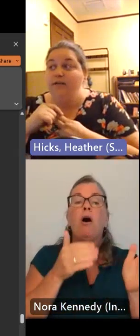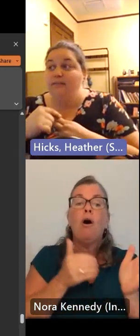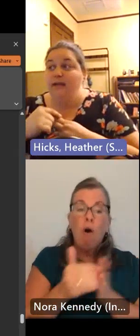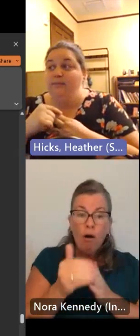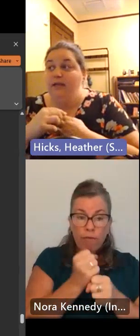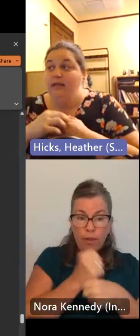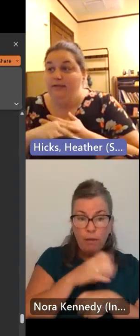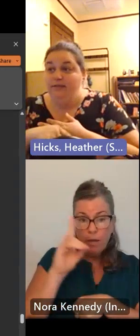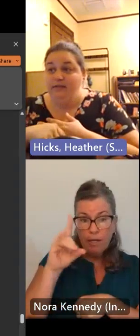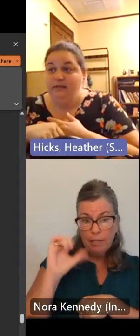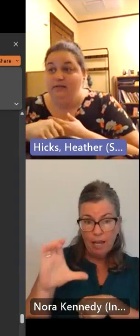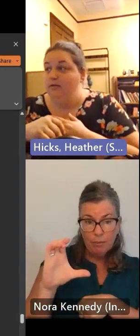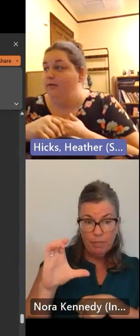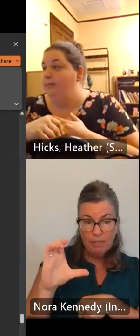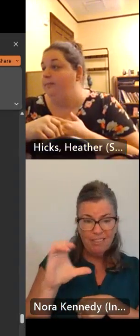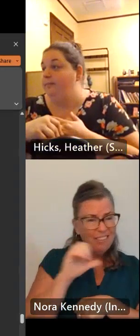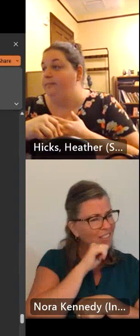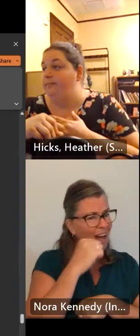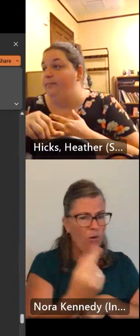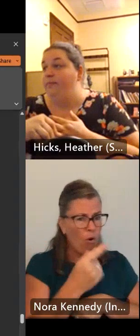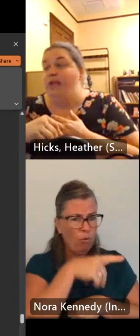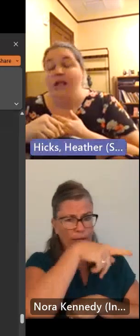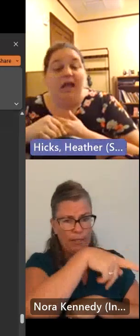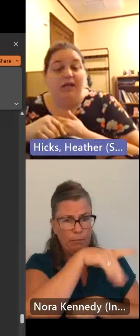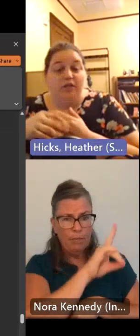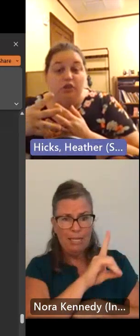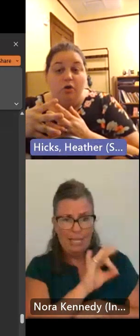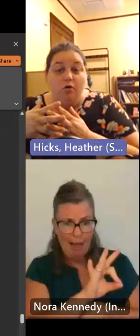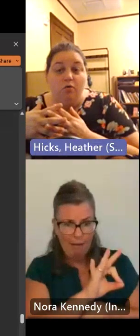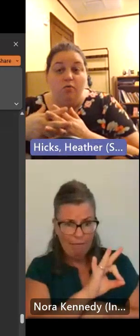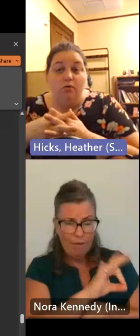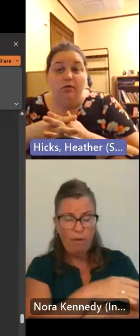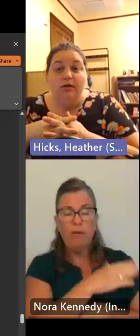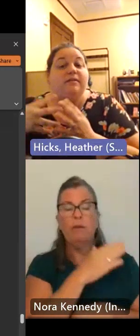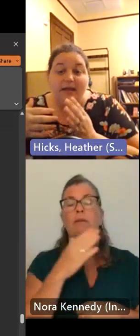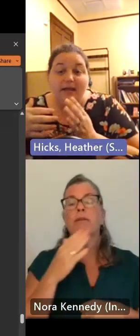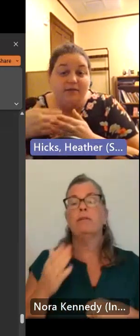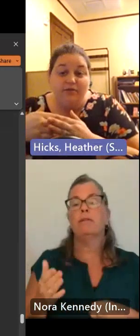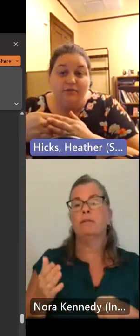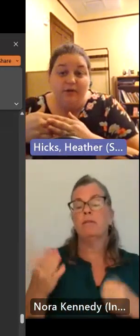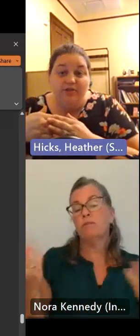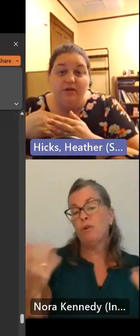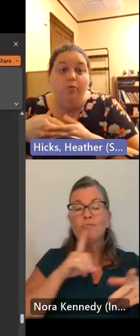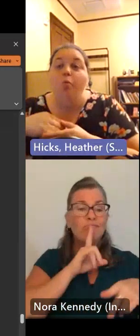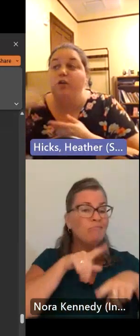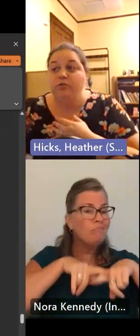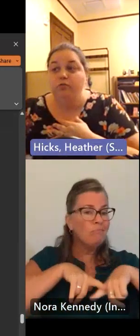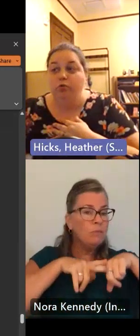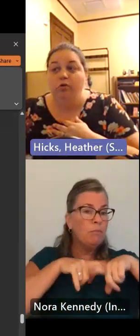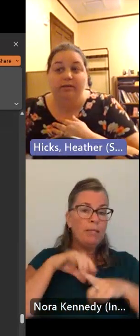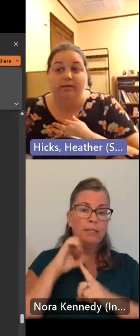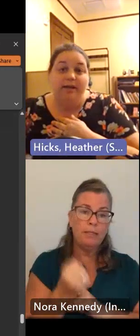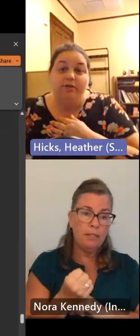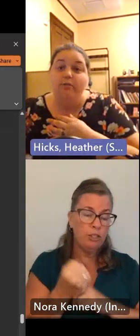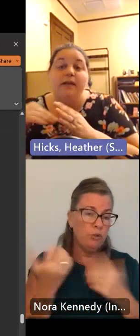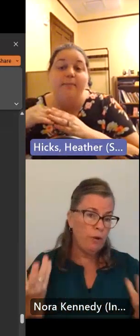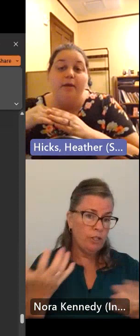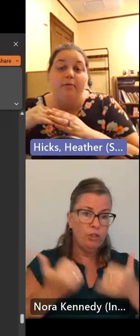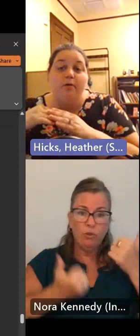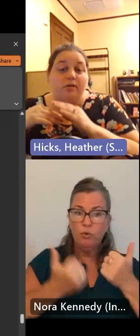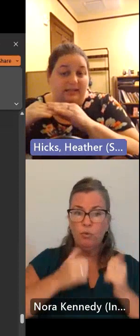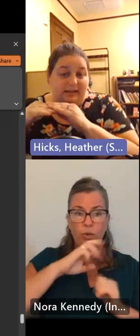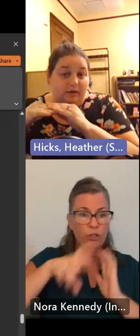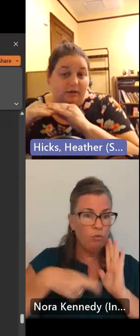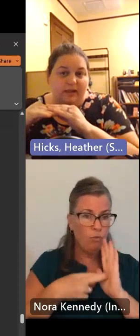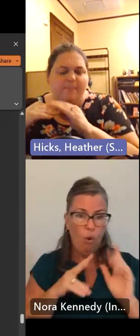don't always make PDFs. And so it depends on your situation which role is going to apply to you, and they